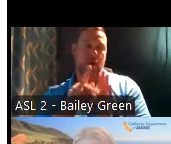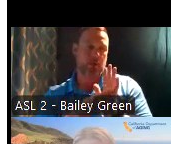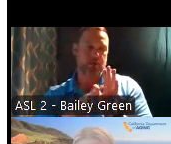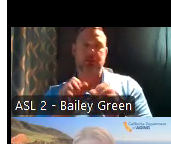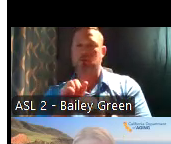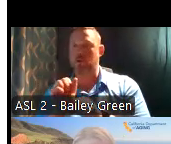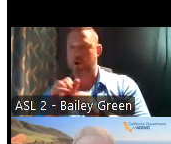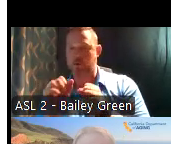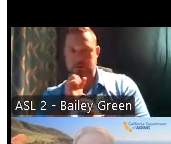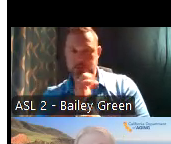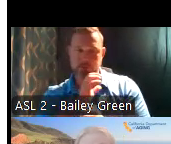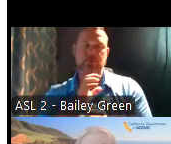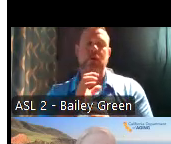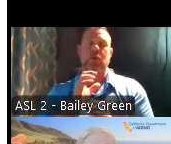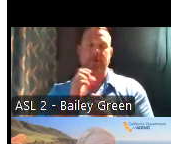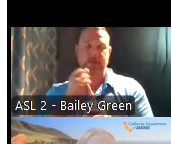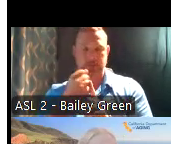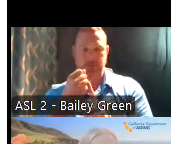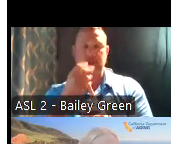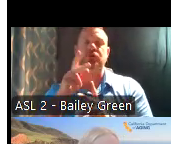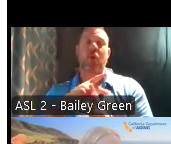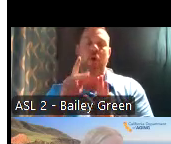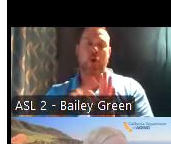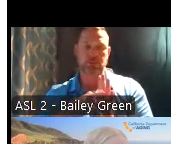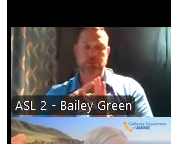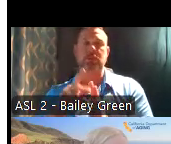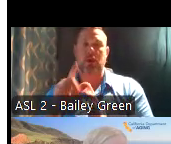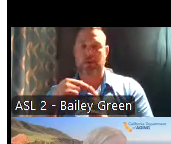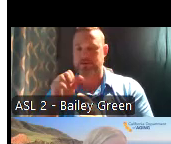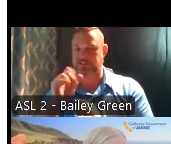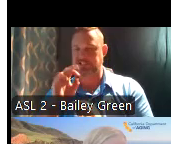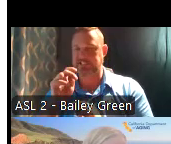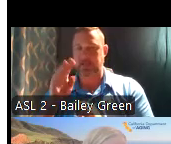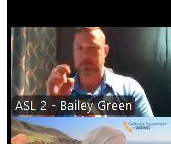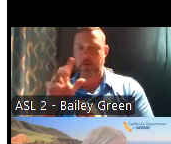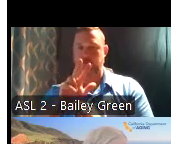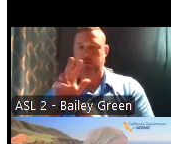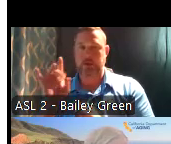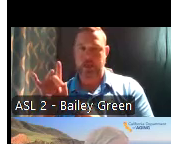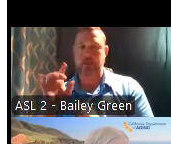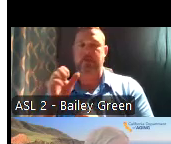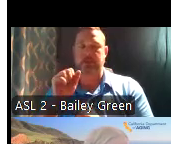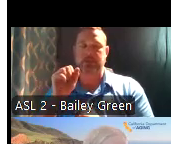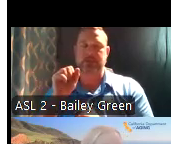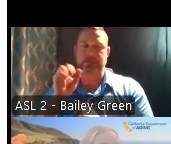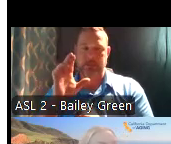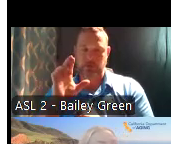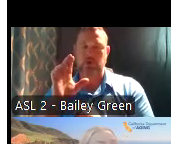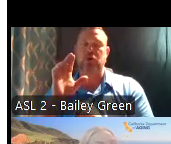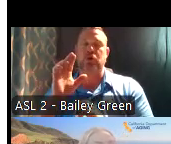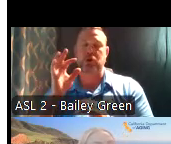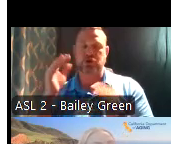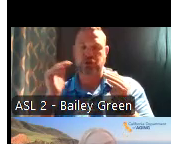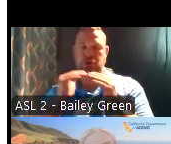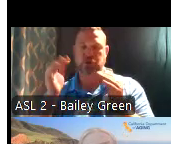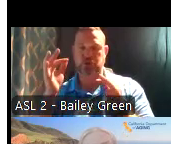and disability victimization policies that came from Senate Bill 338 and the Senior and Disability Justice Act.